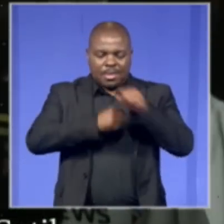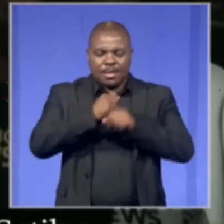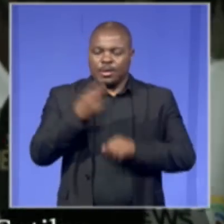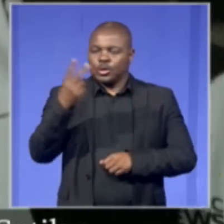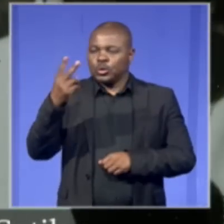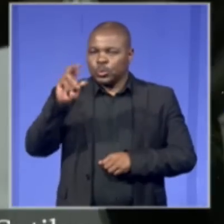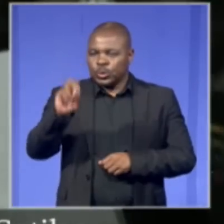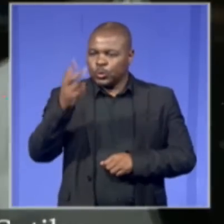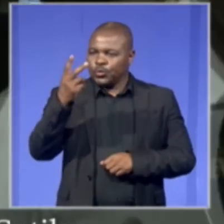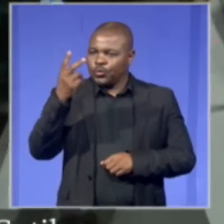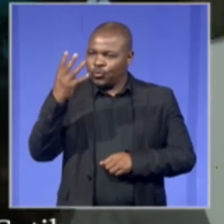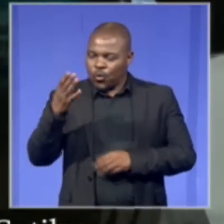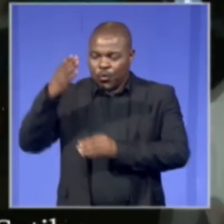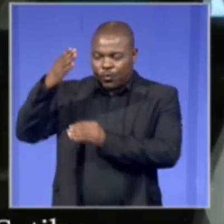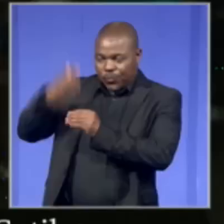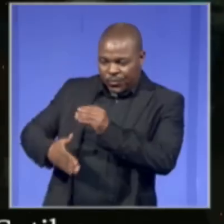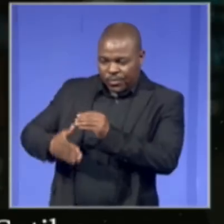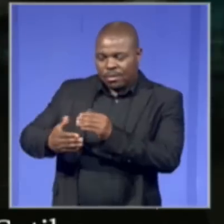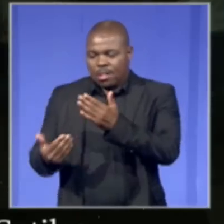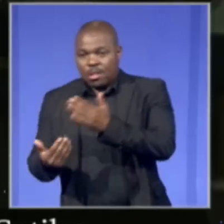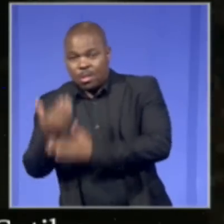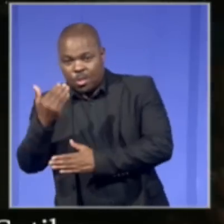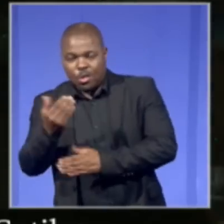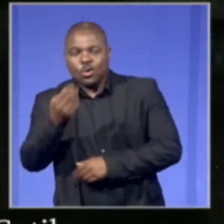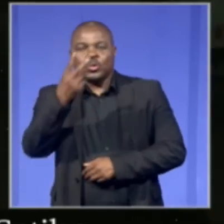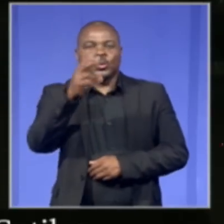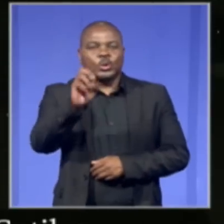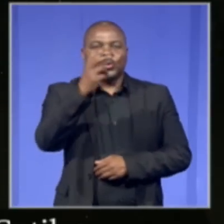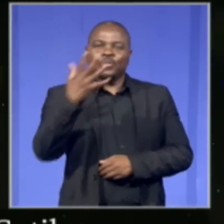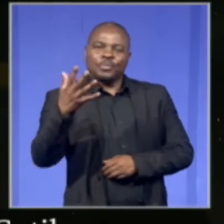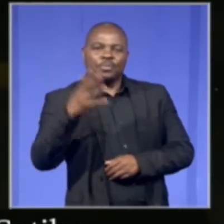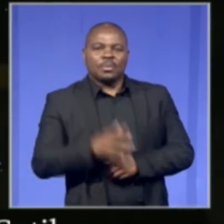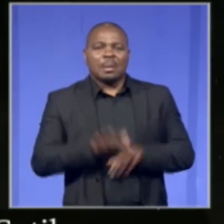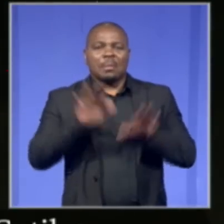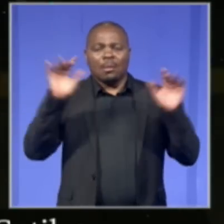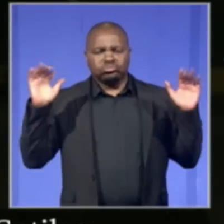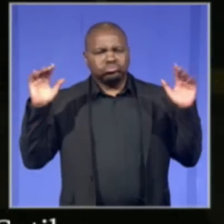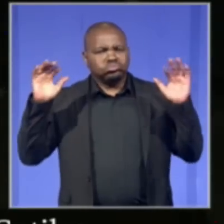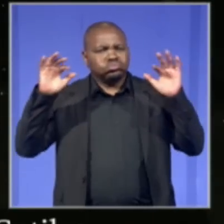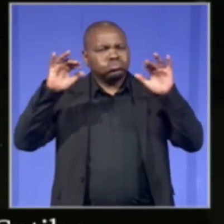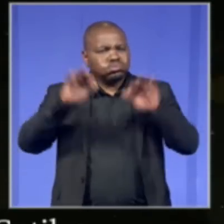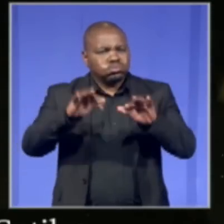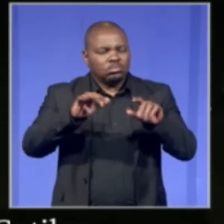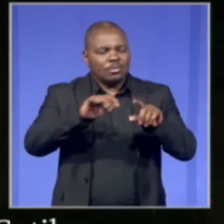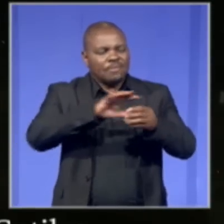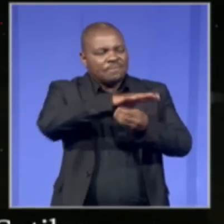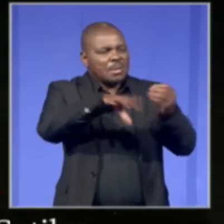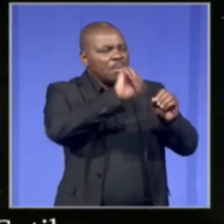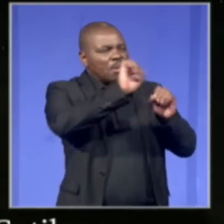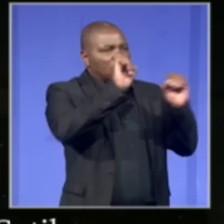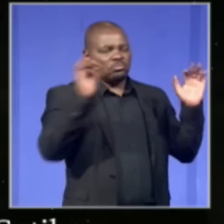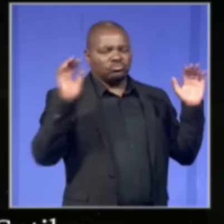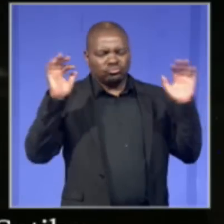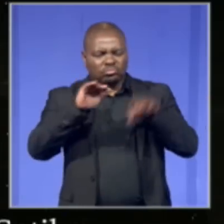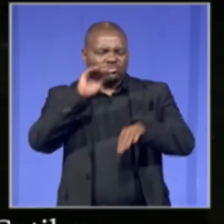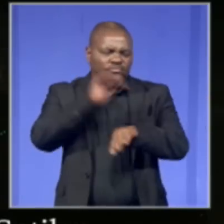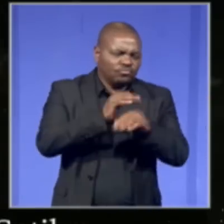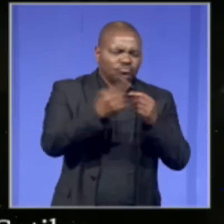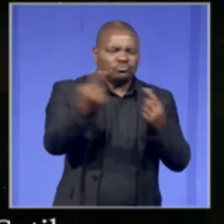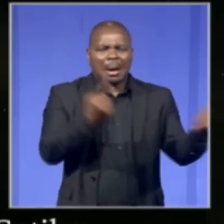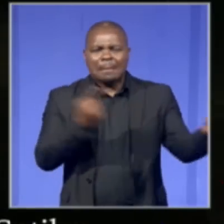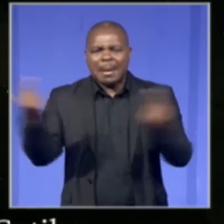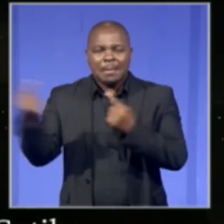amogela 2025 re bone ile gore ba goregile ha ile gore ba tsile ka malapa a bone ba tsile le ditsala jaaka